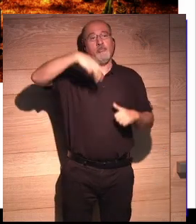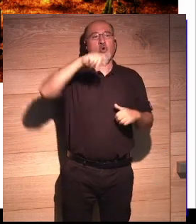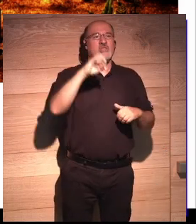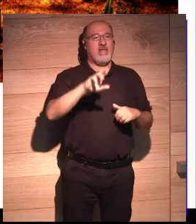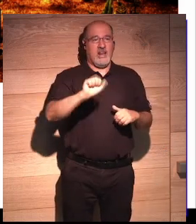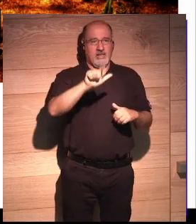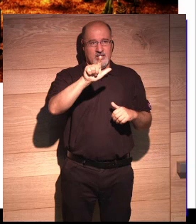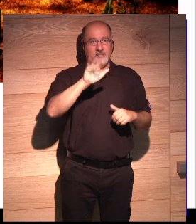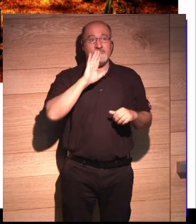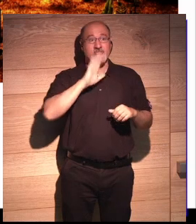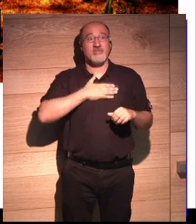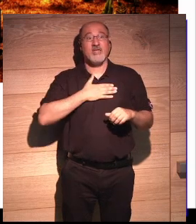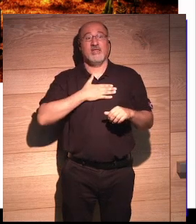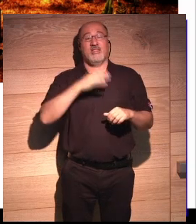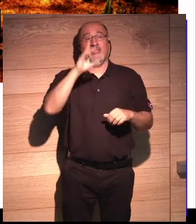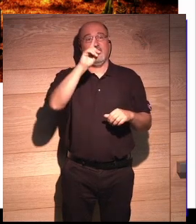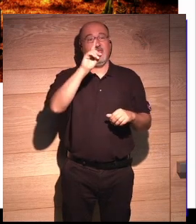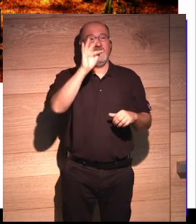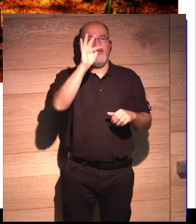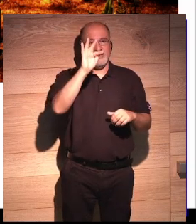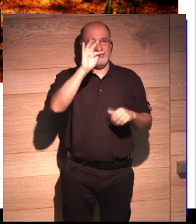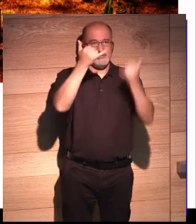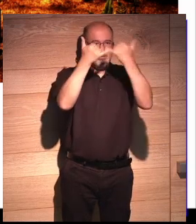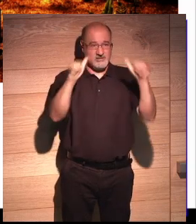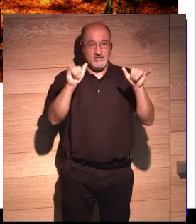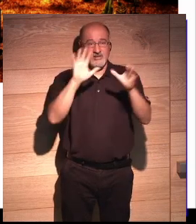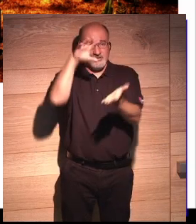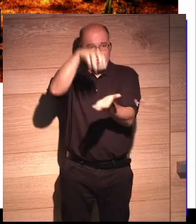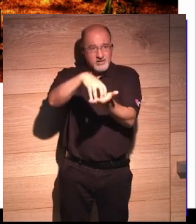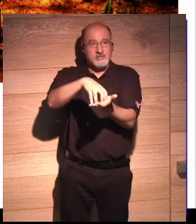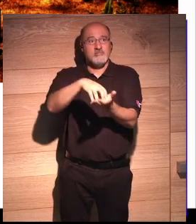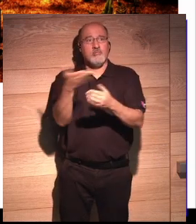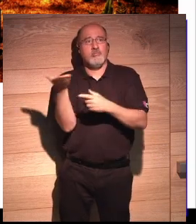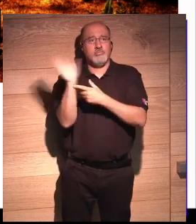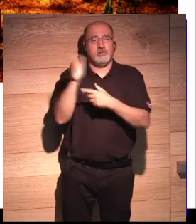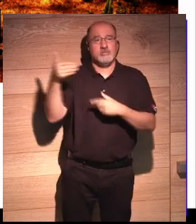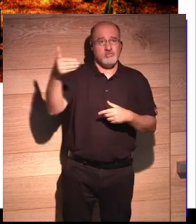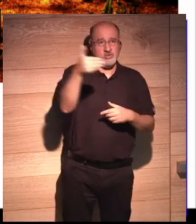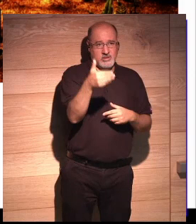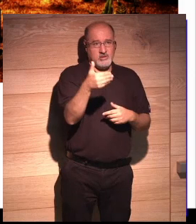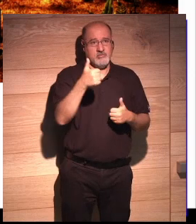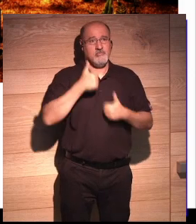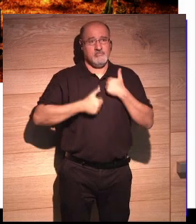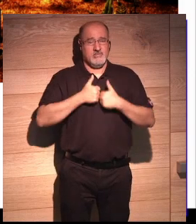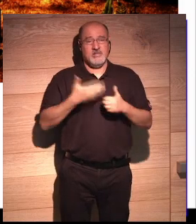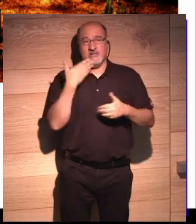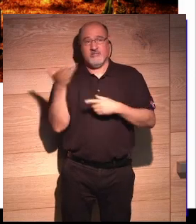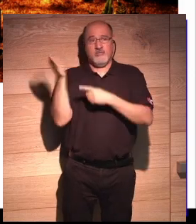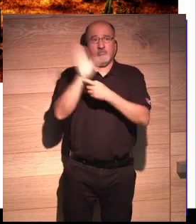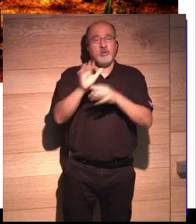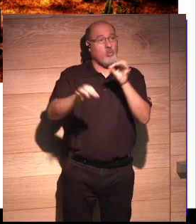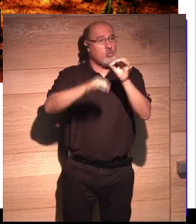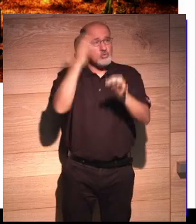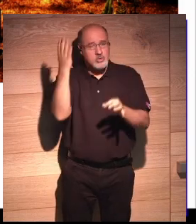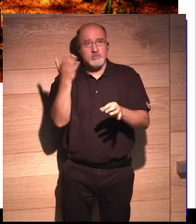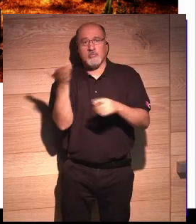our peers and lots of work in this area. And we were lucky to show our first untethered